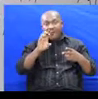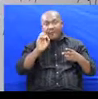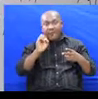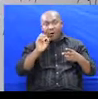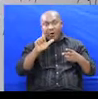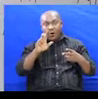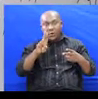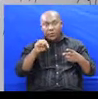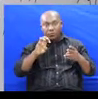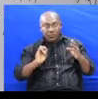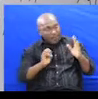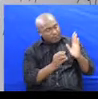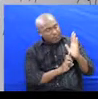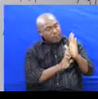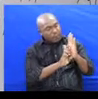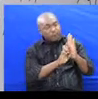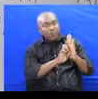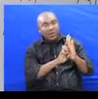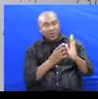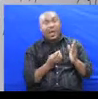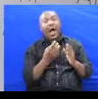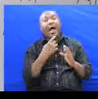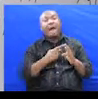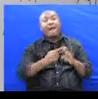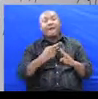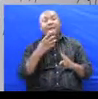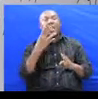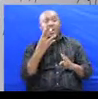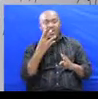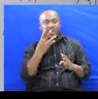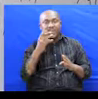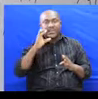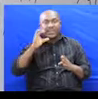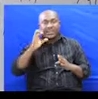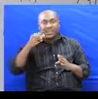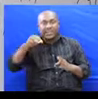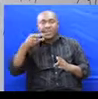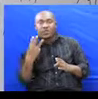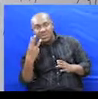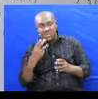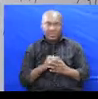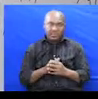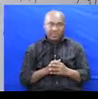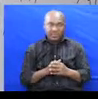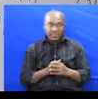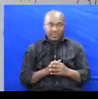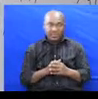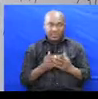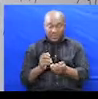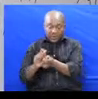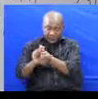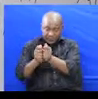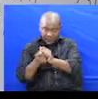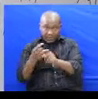as 400 centimeter cubic. This one, if you convert into decimeter cubic, you